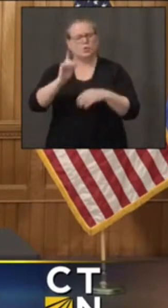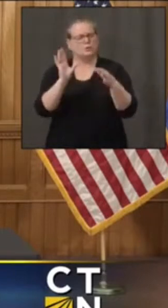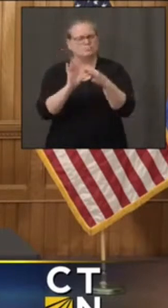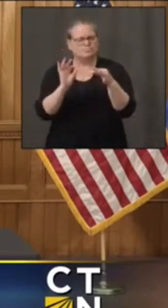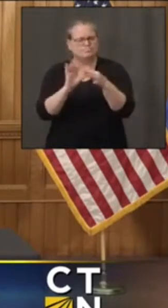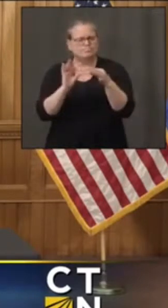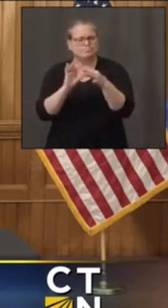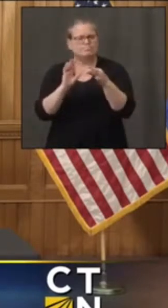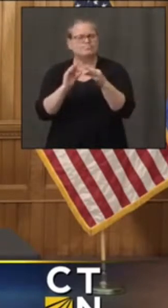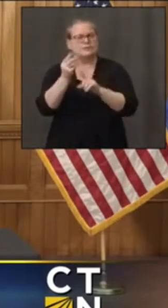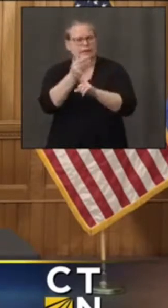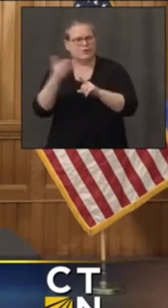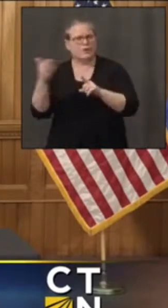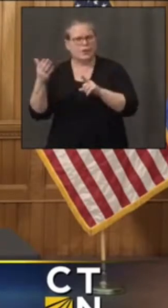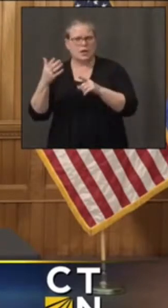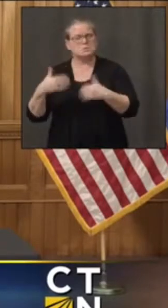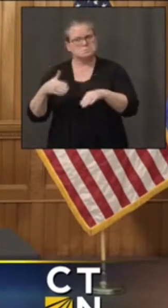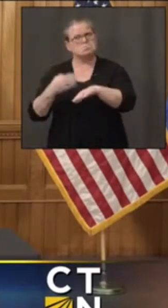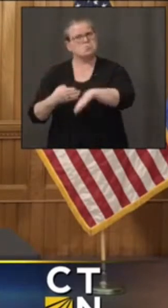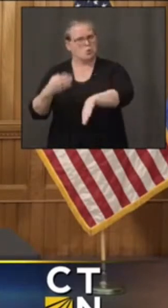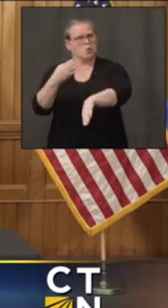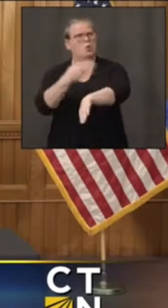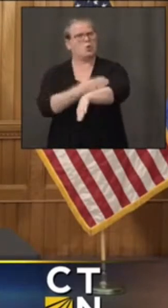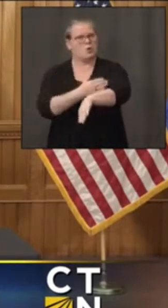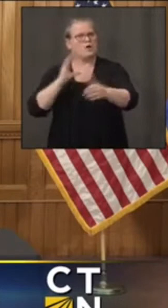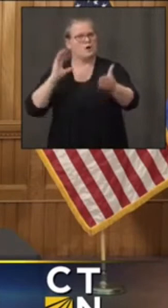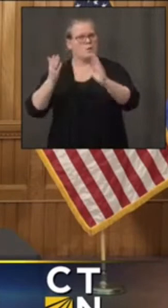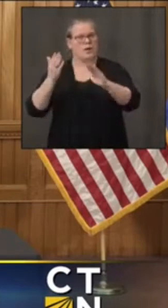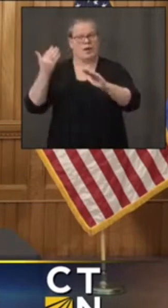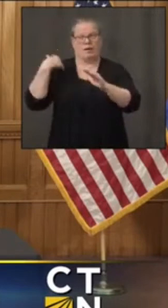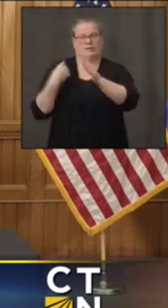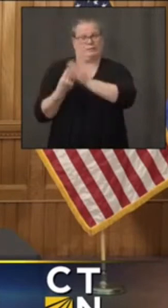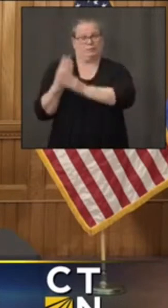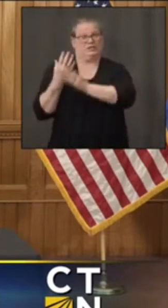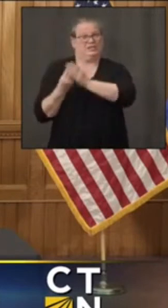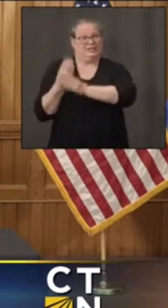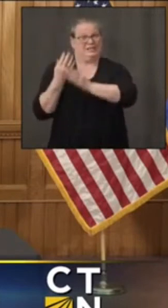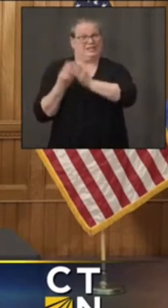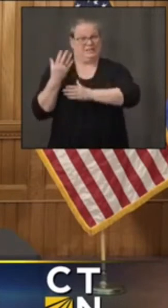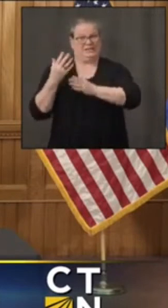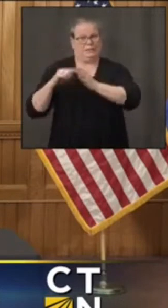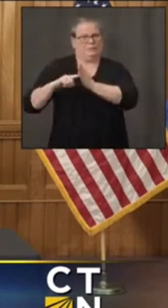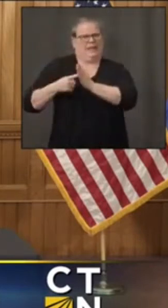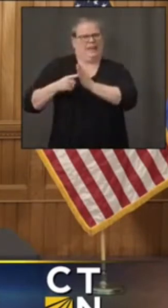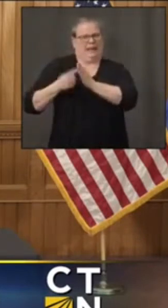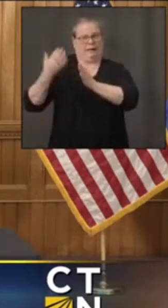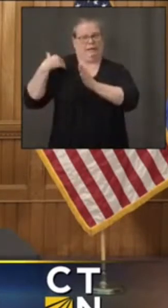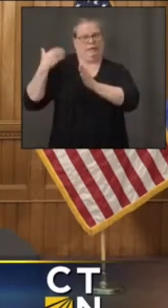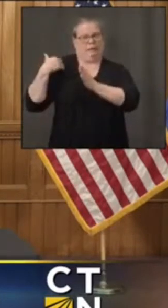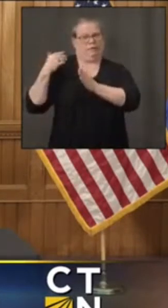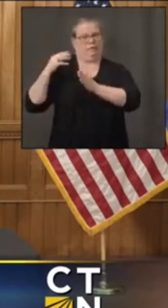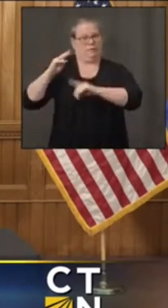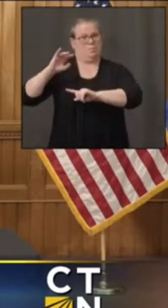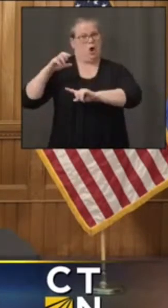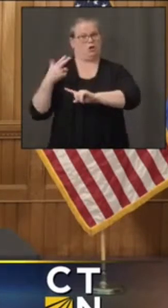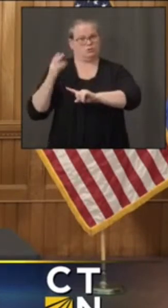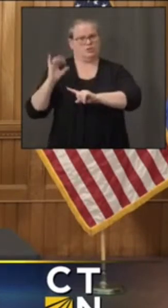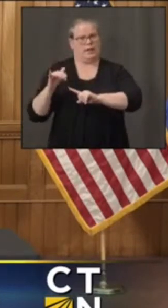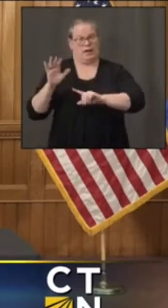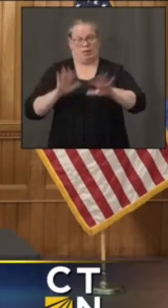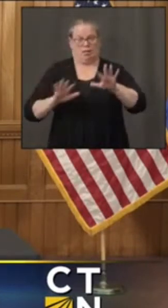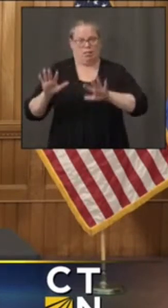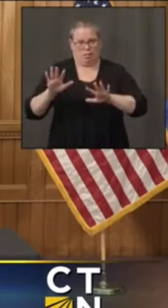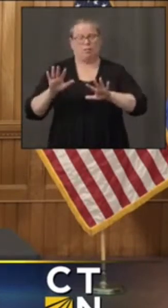certainly improvements from what we saw in the early days of the pandemic. So, is it a combination